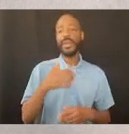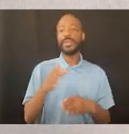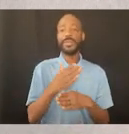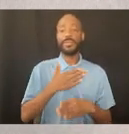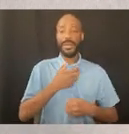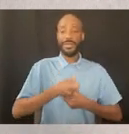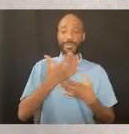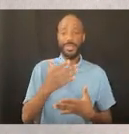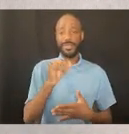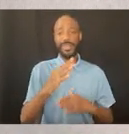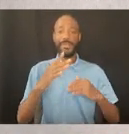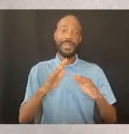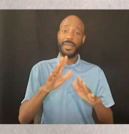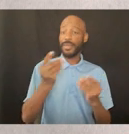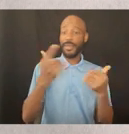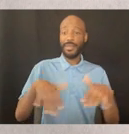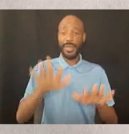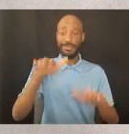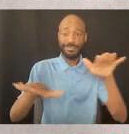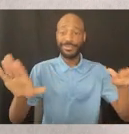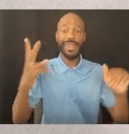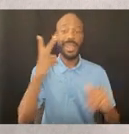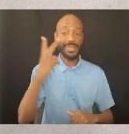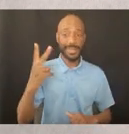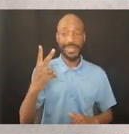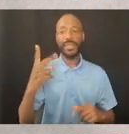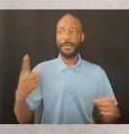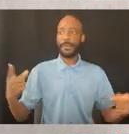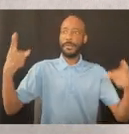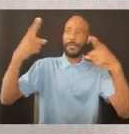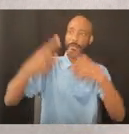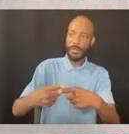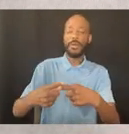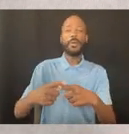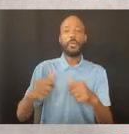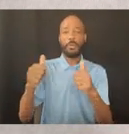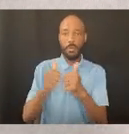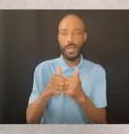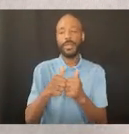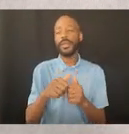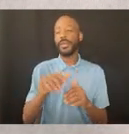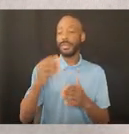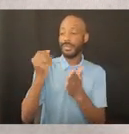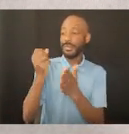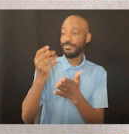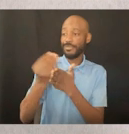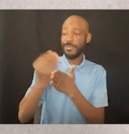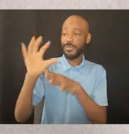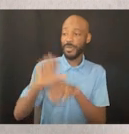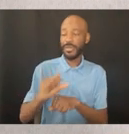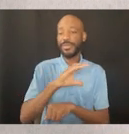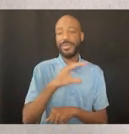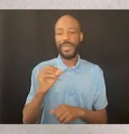landscape I see, along with the intersections of consumerism and the rebirth of the mending movement and climate